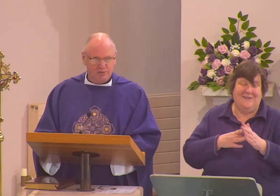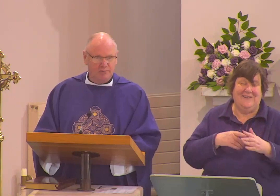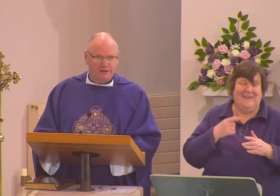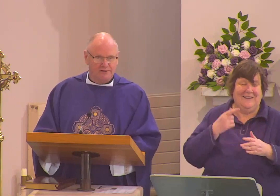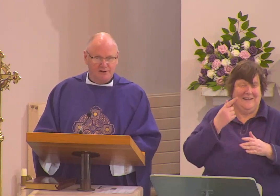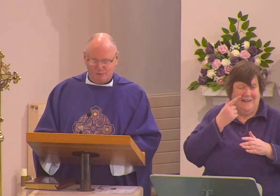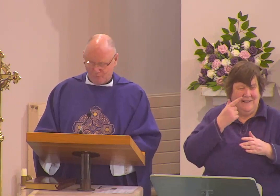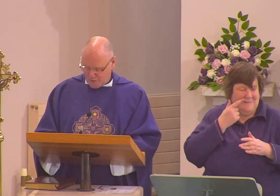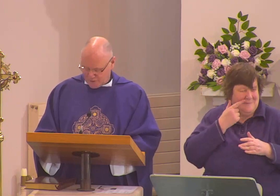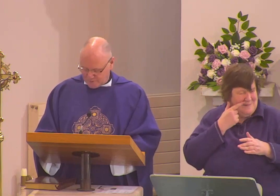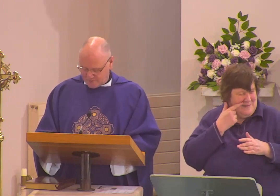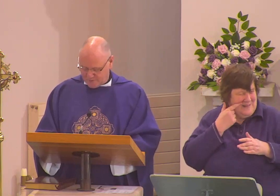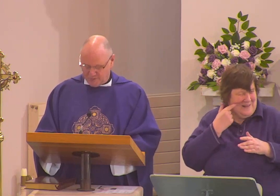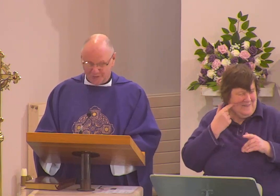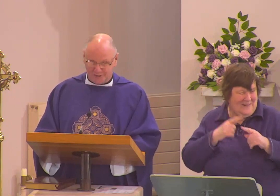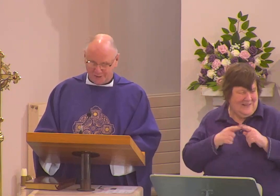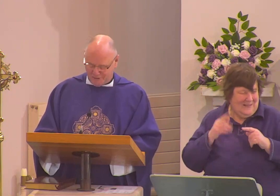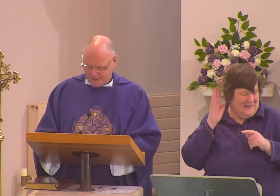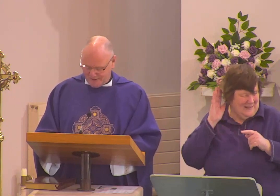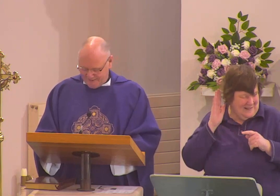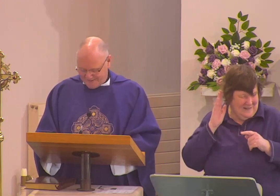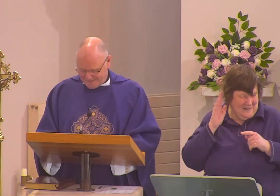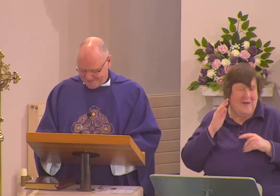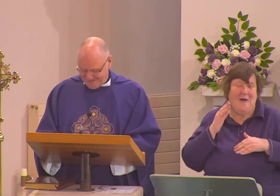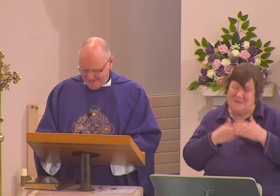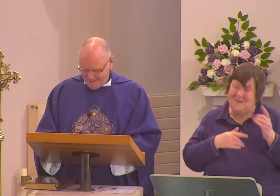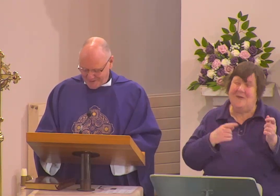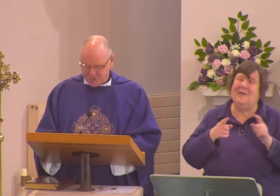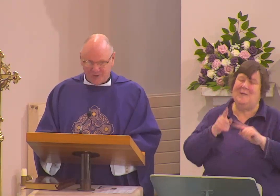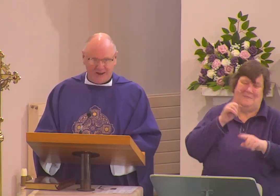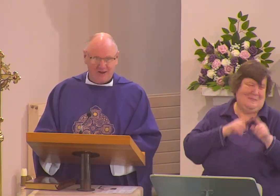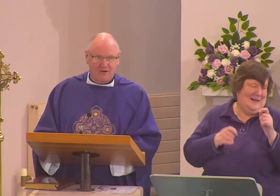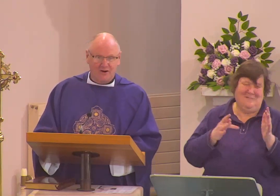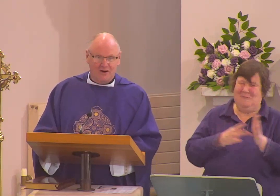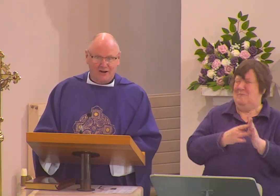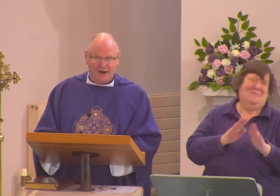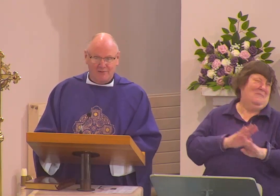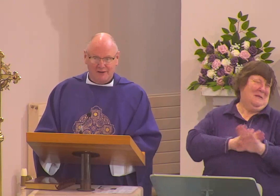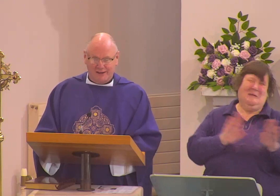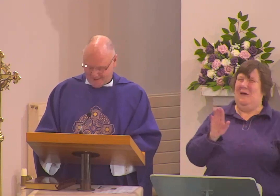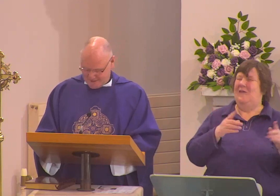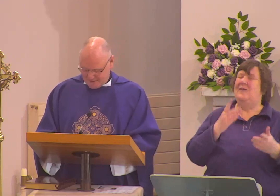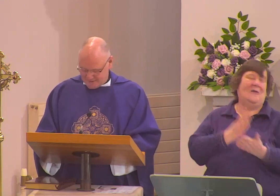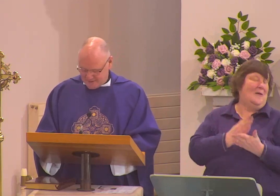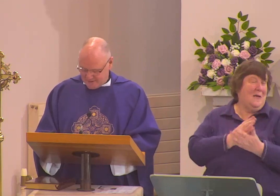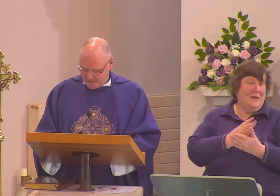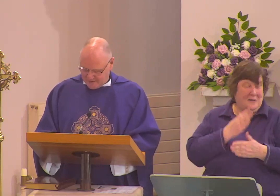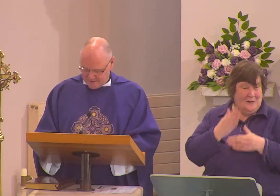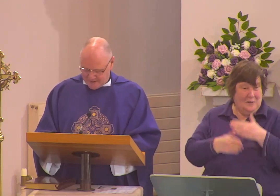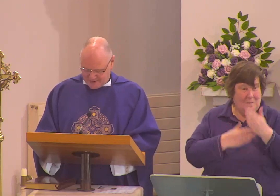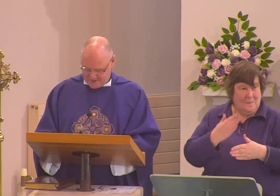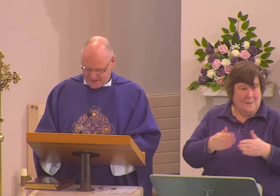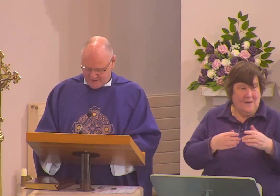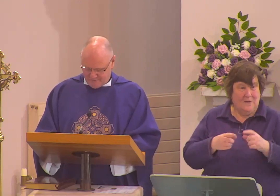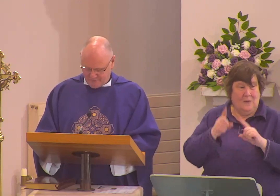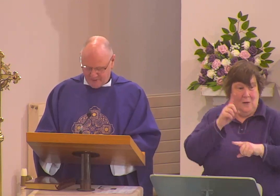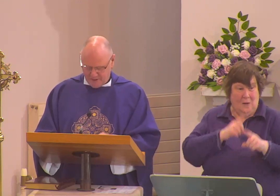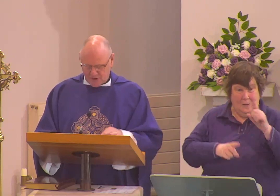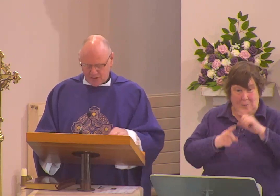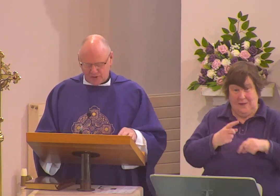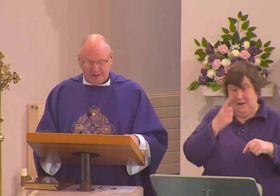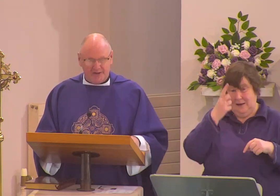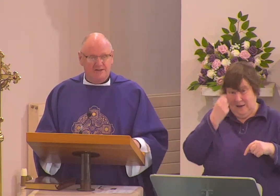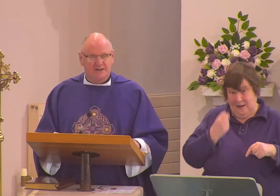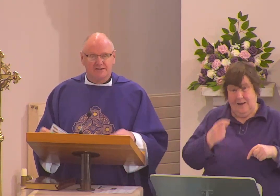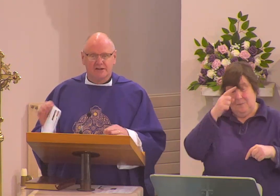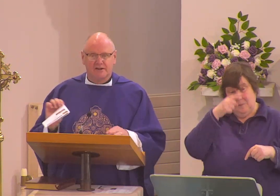all meetings are important, but they're not really. So they can be cancelled if necessary.